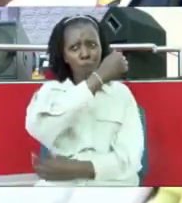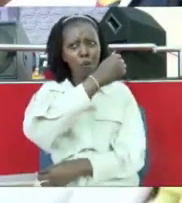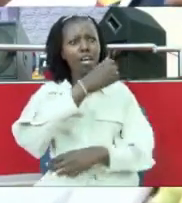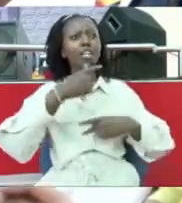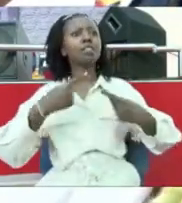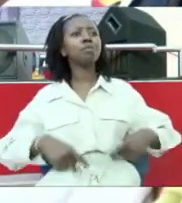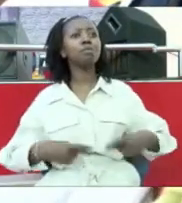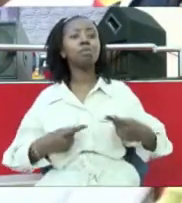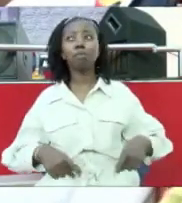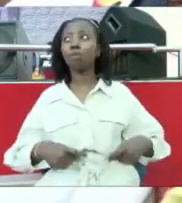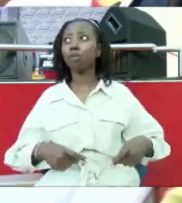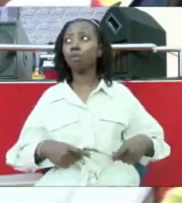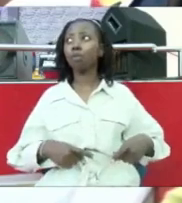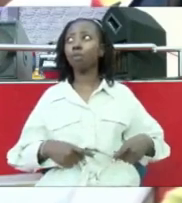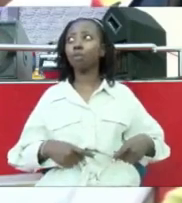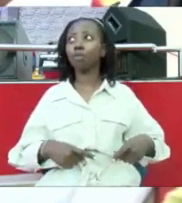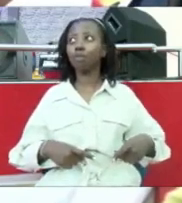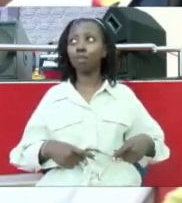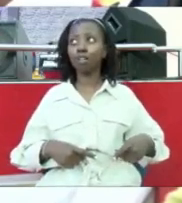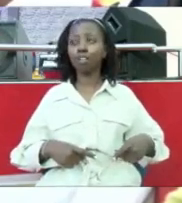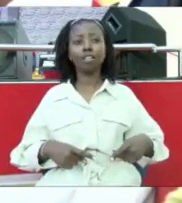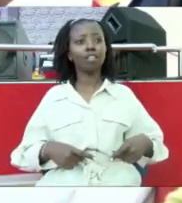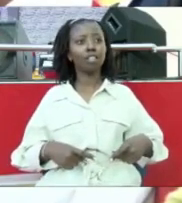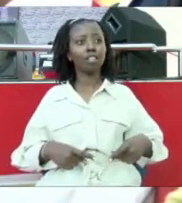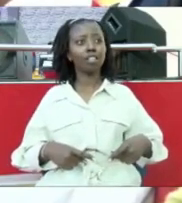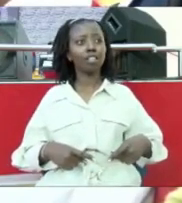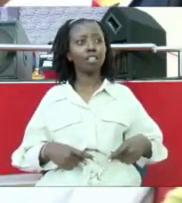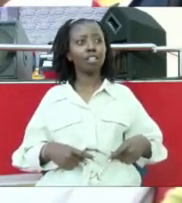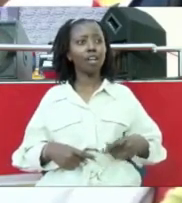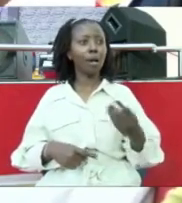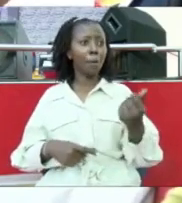ambao ni maskini sana. Cash flow wise.